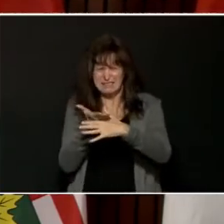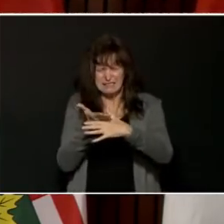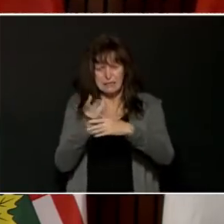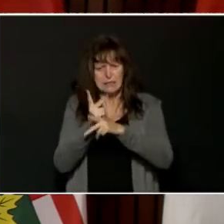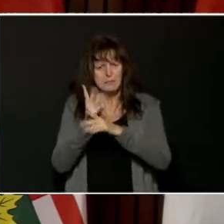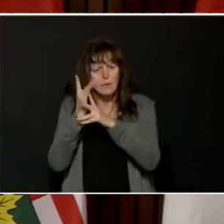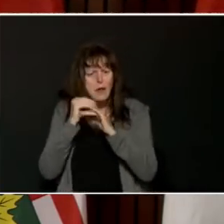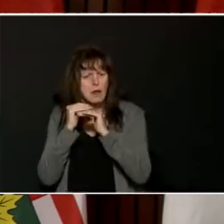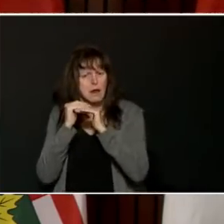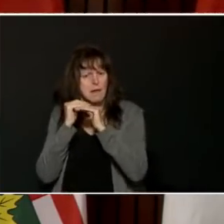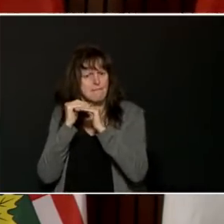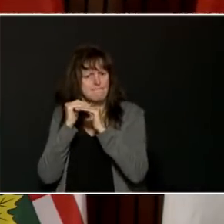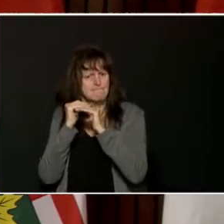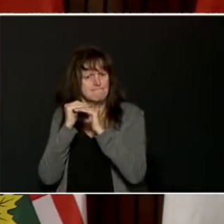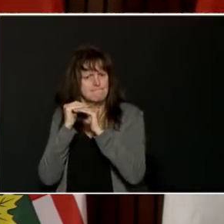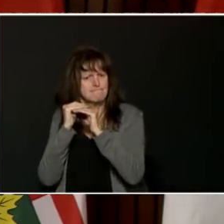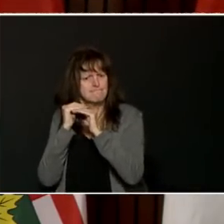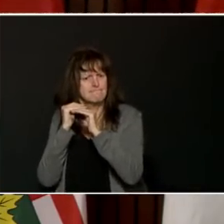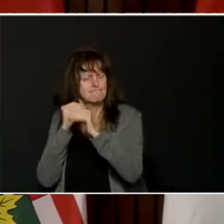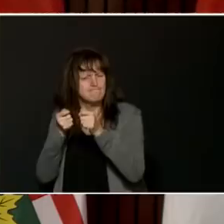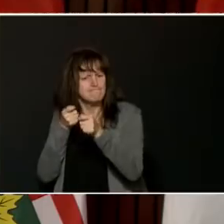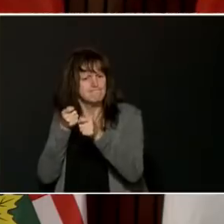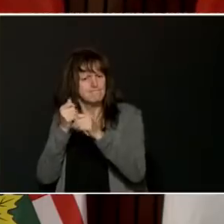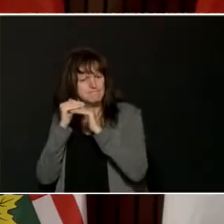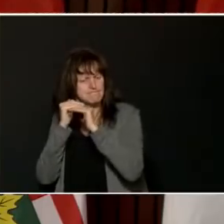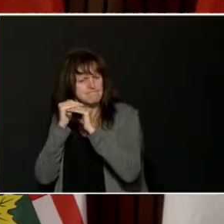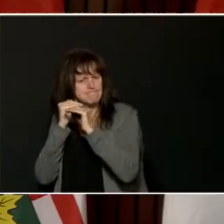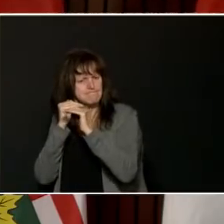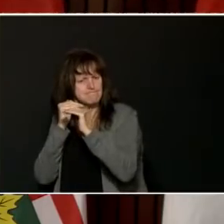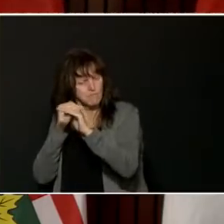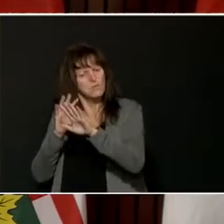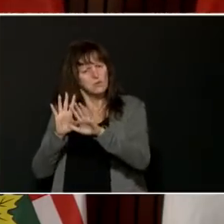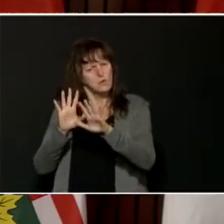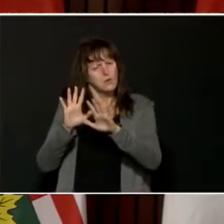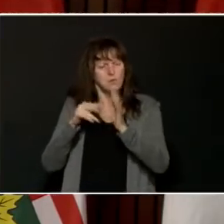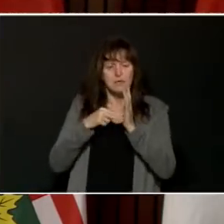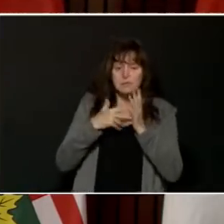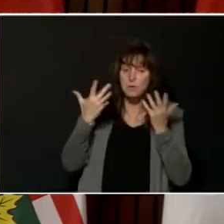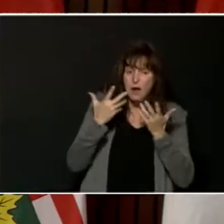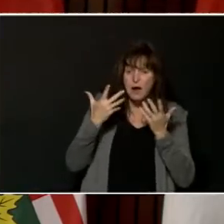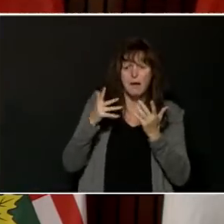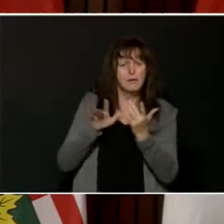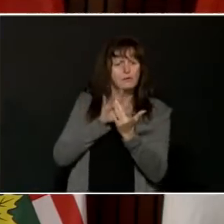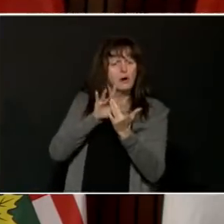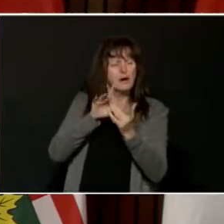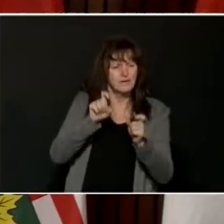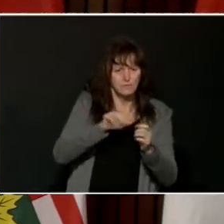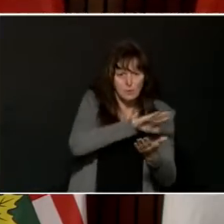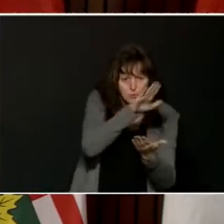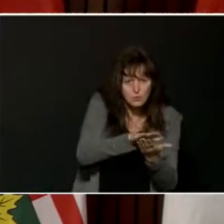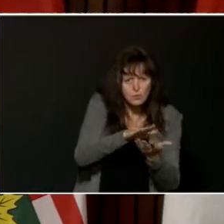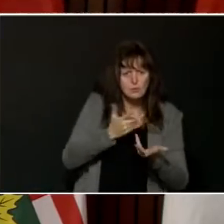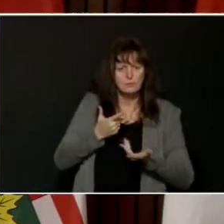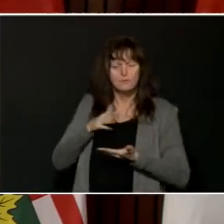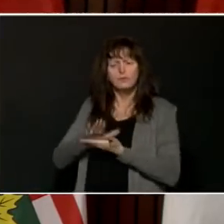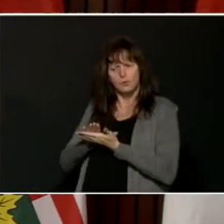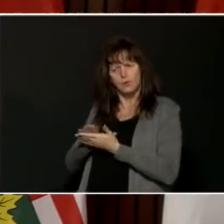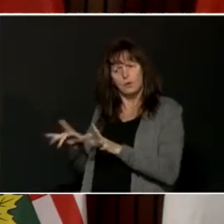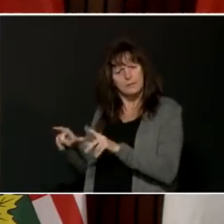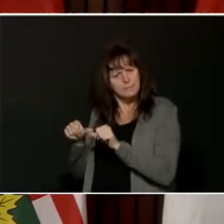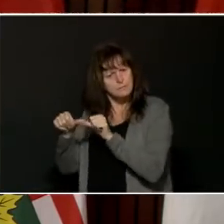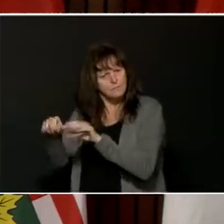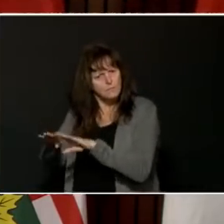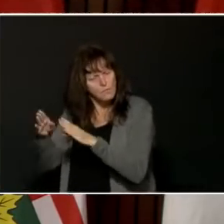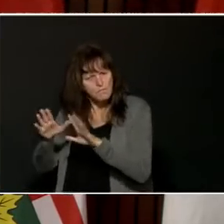we will need to reduce contacts between people. I believe we can do this without closing schools or shutting down businesses that have suffered during previous